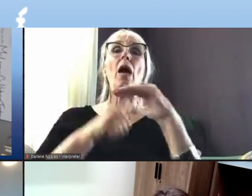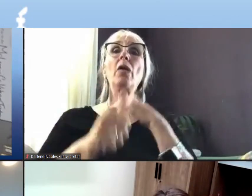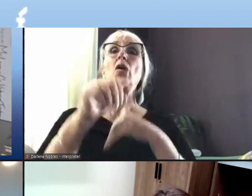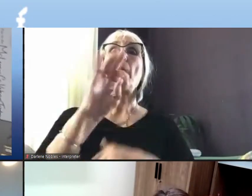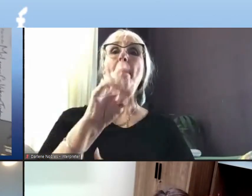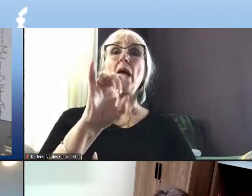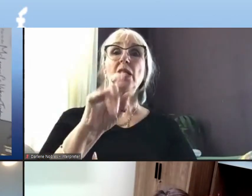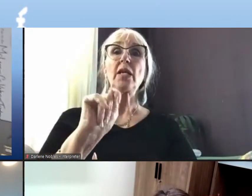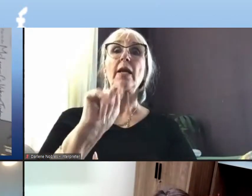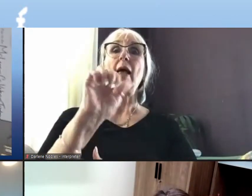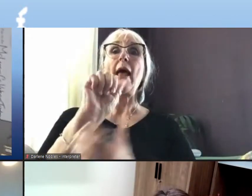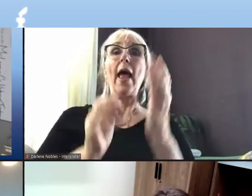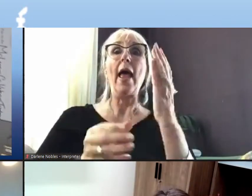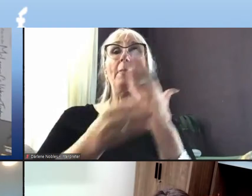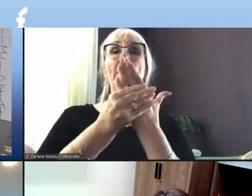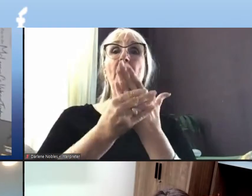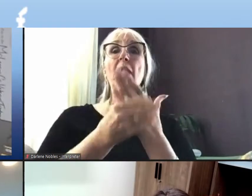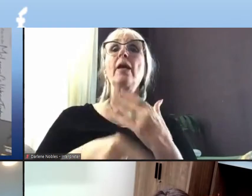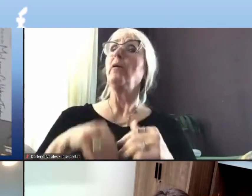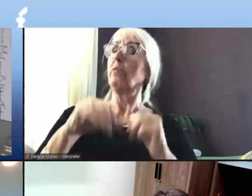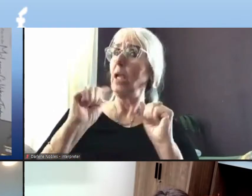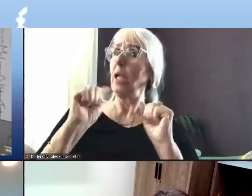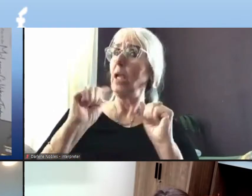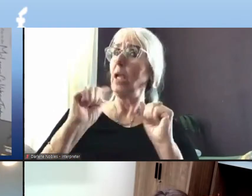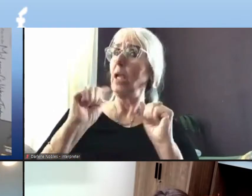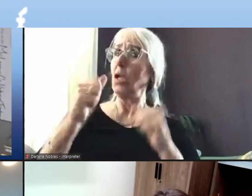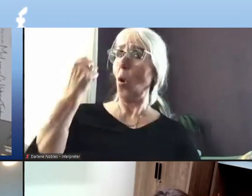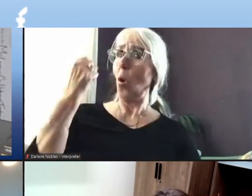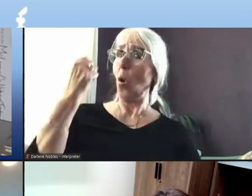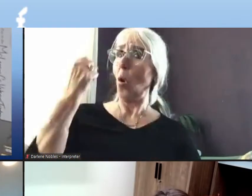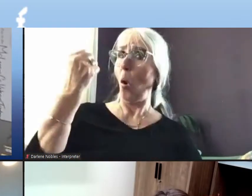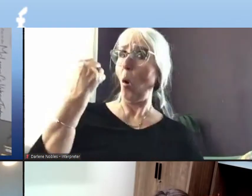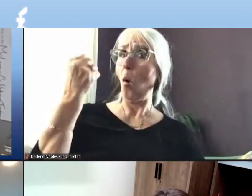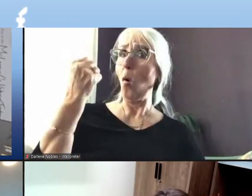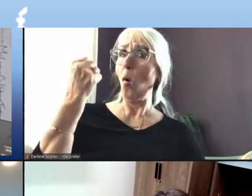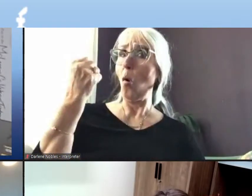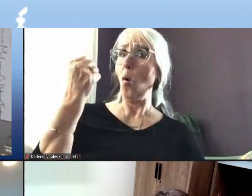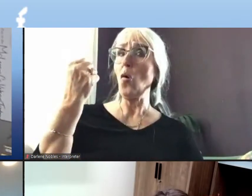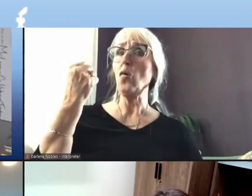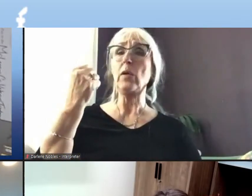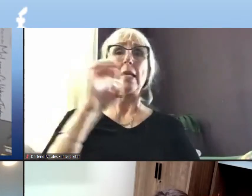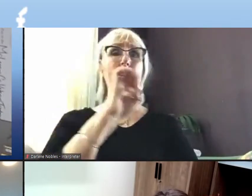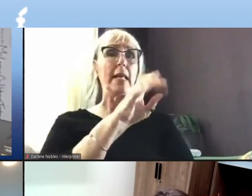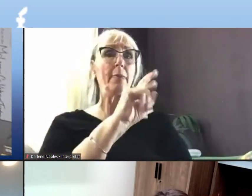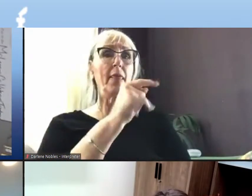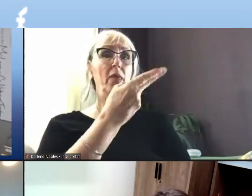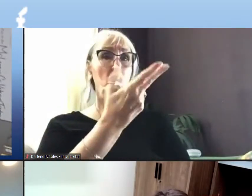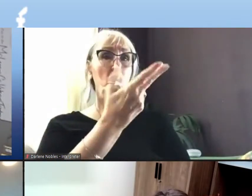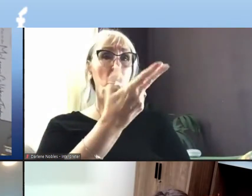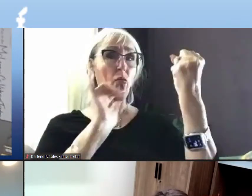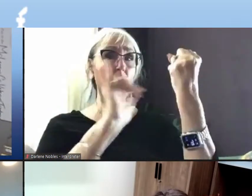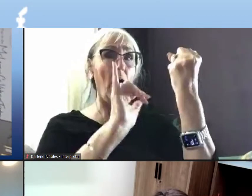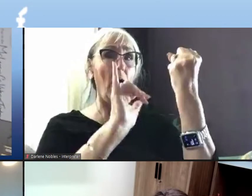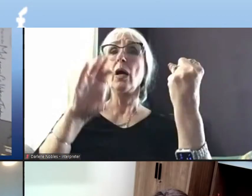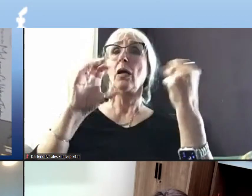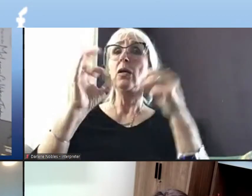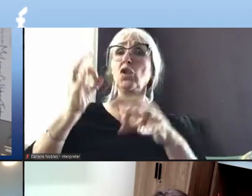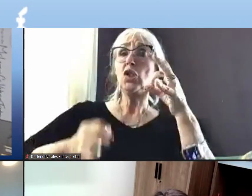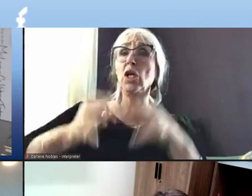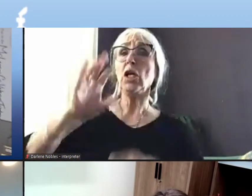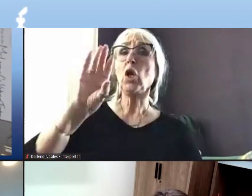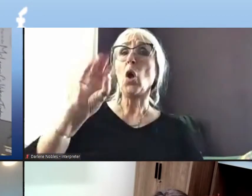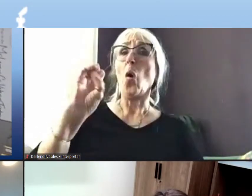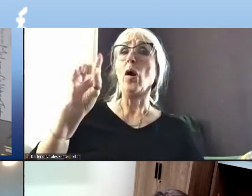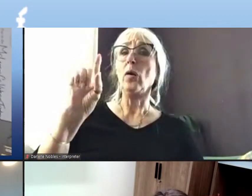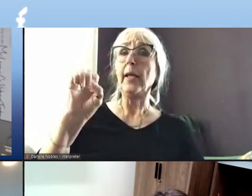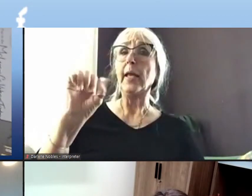So, can we hold that? Elizabeth, if you got just a minute, I'd like to hold that. Judge Coley's in the court, and so